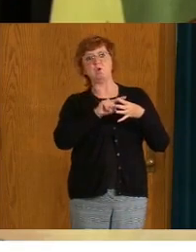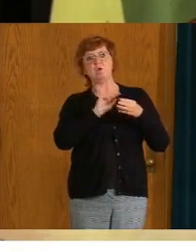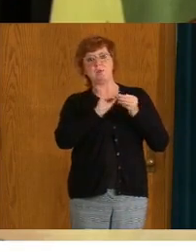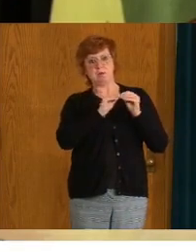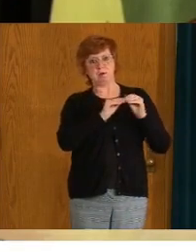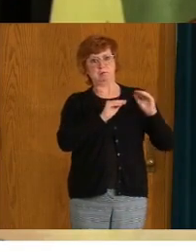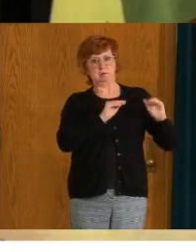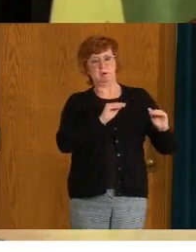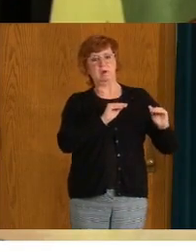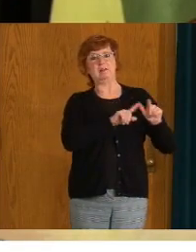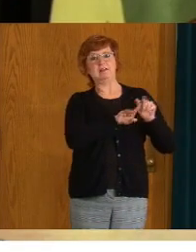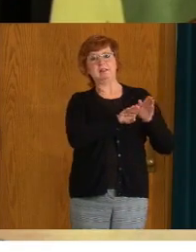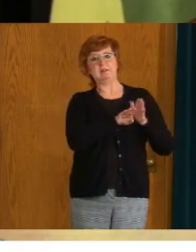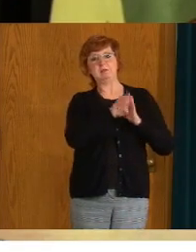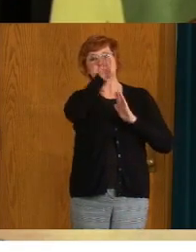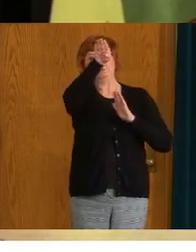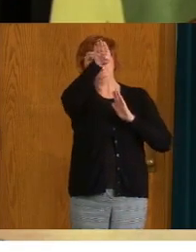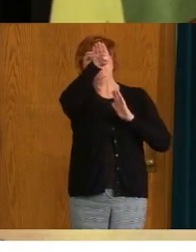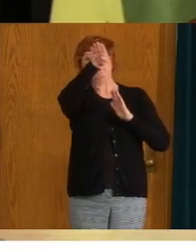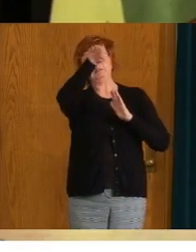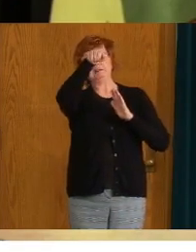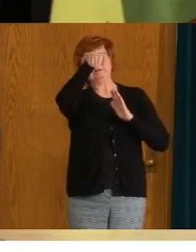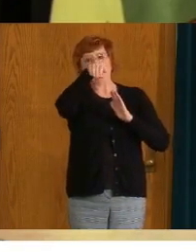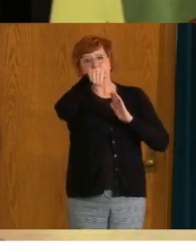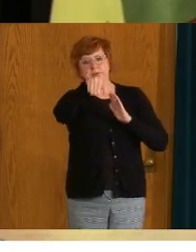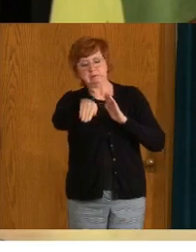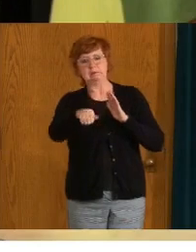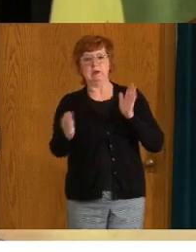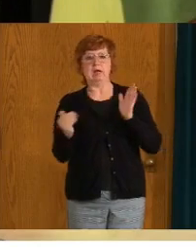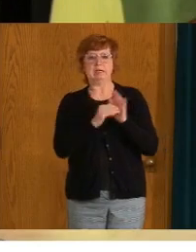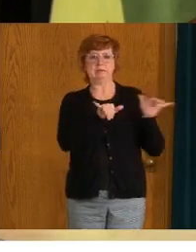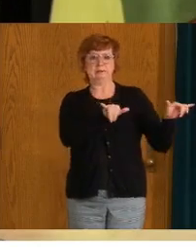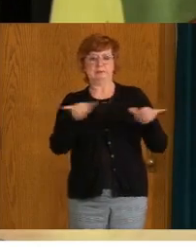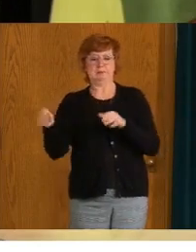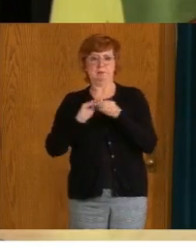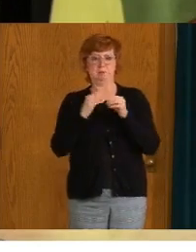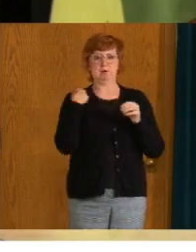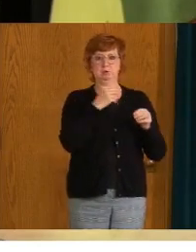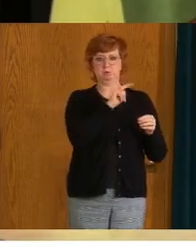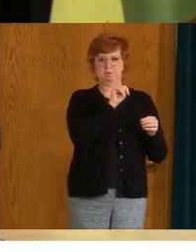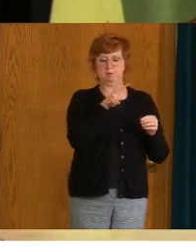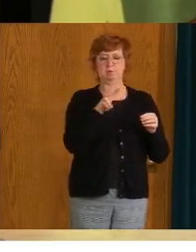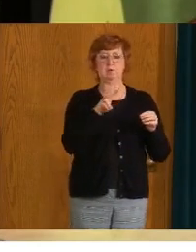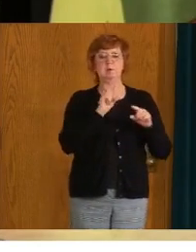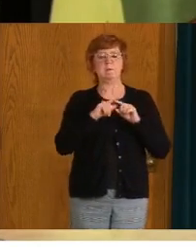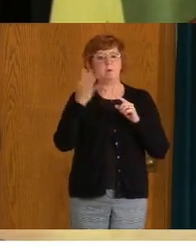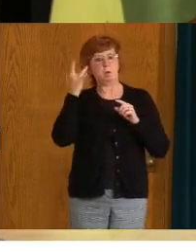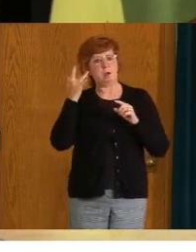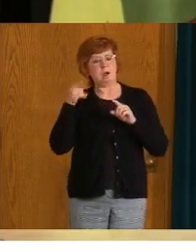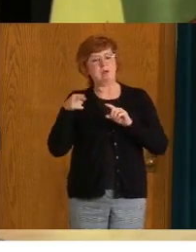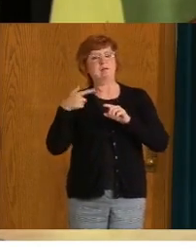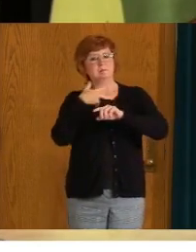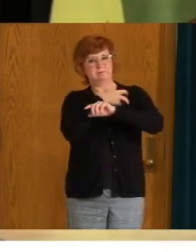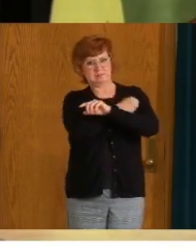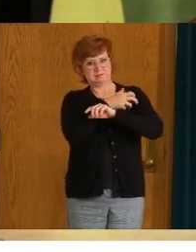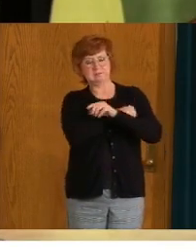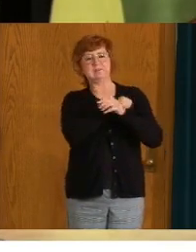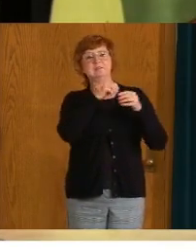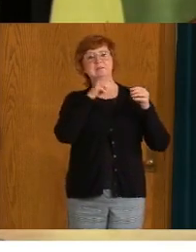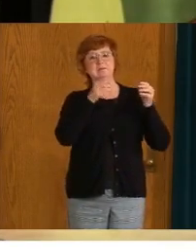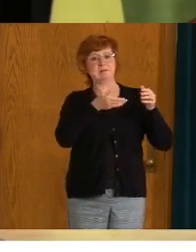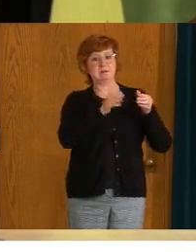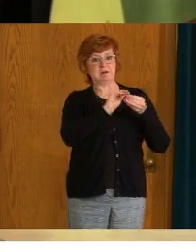of people that are getting vaccinated each and every day, our numbers do continue to fall. And we can keep moving forward with our